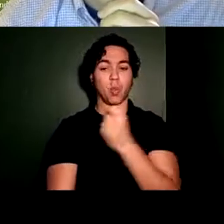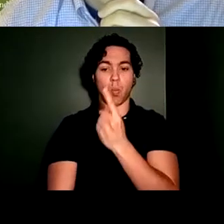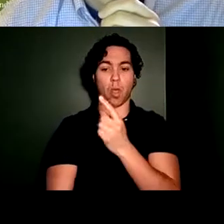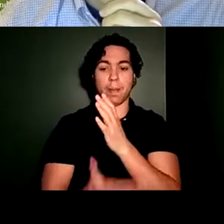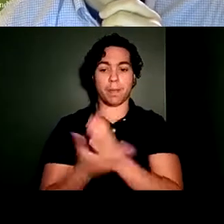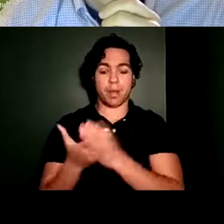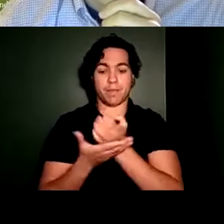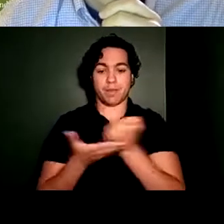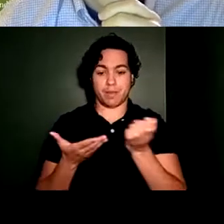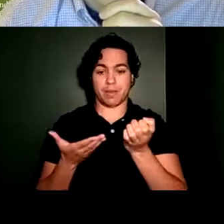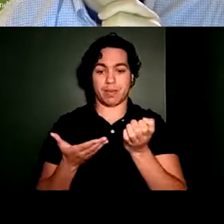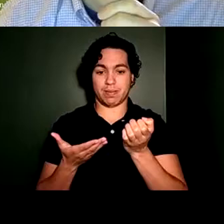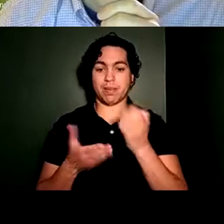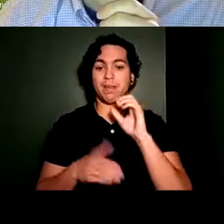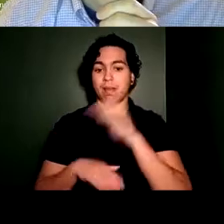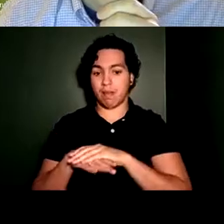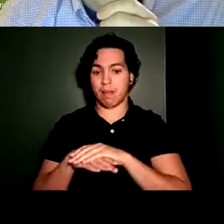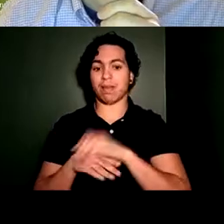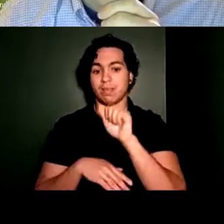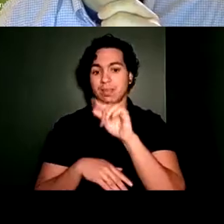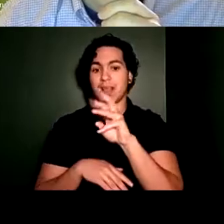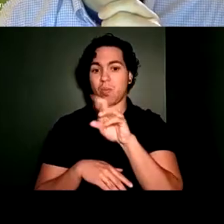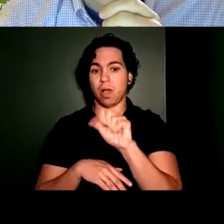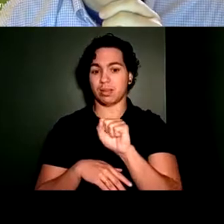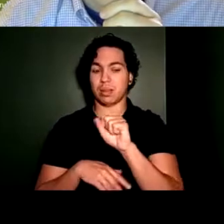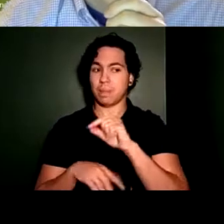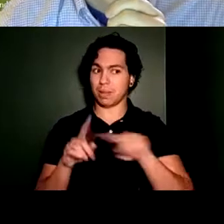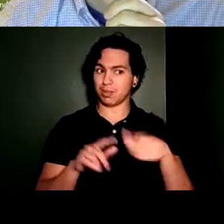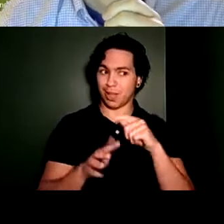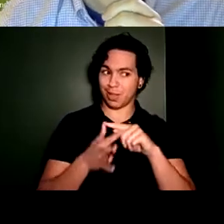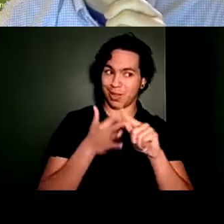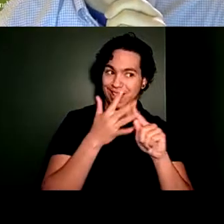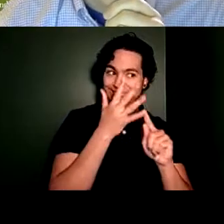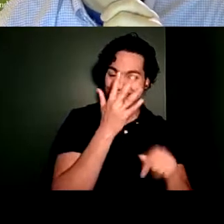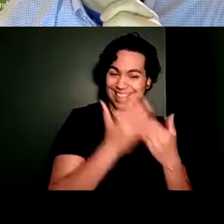equipment on the sidewalks. But to Anna's point, there's a lot of other things. So we actually looked at